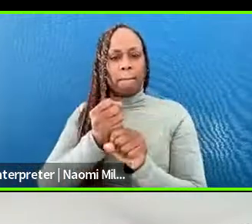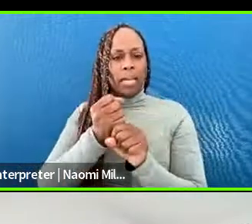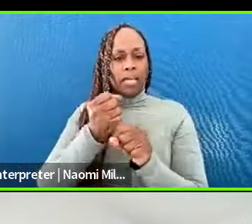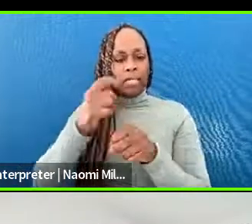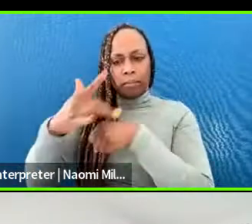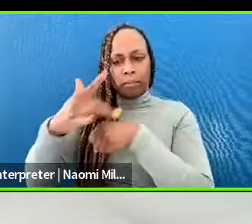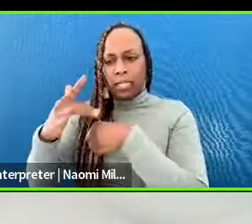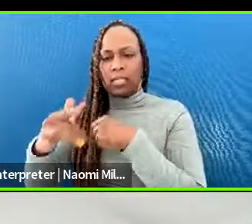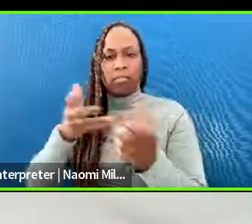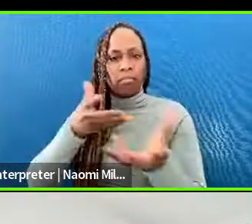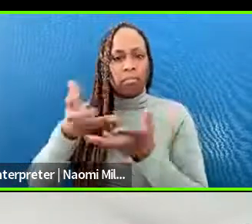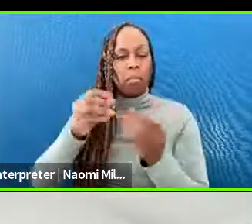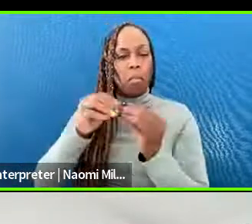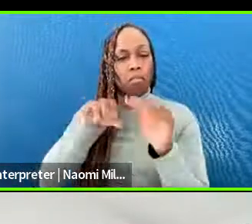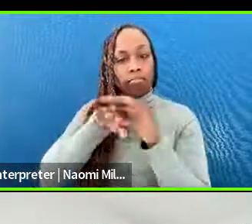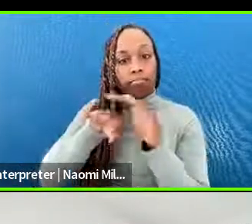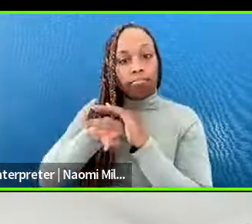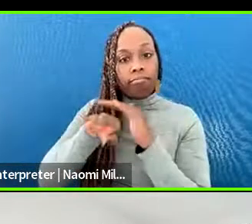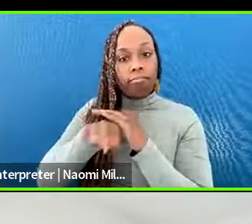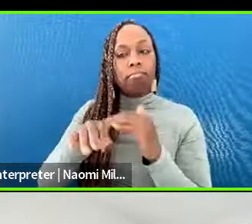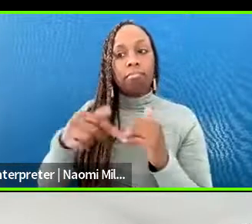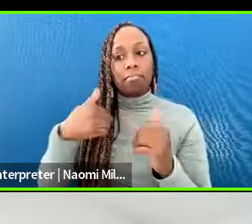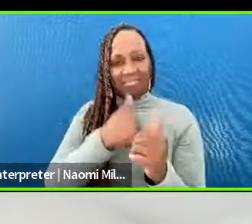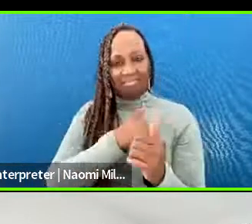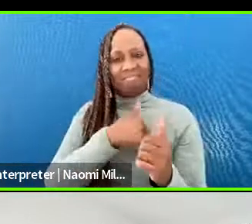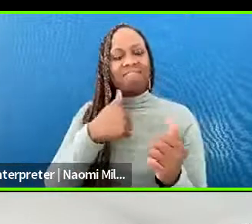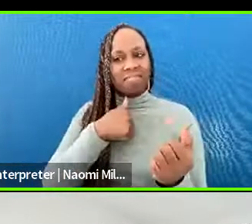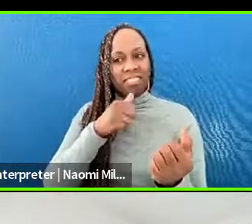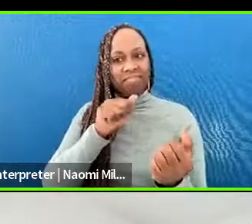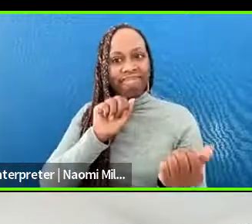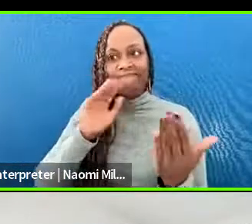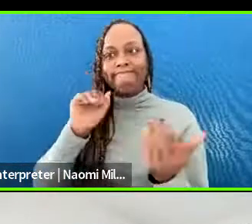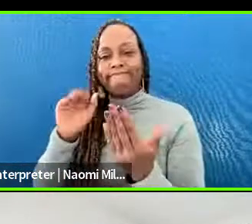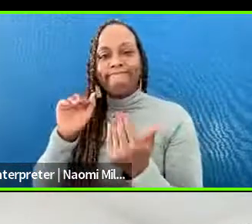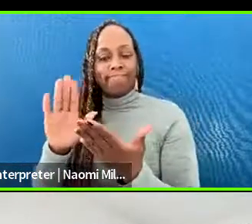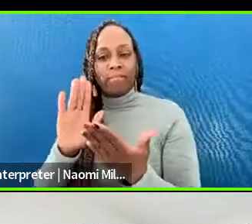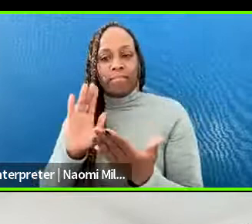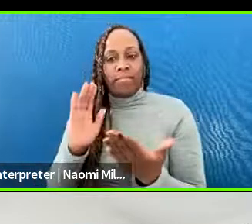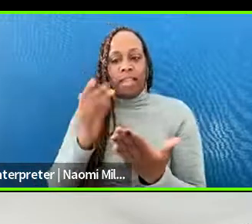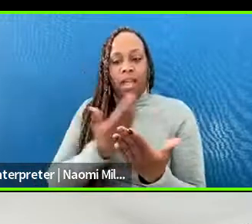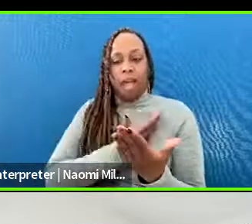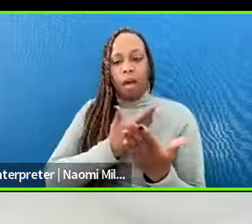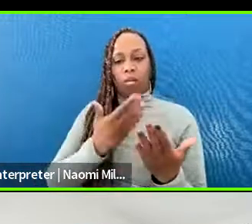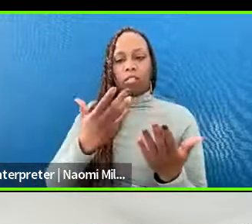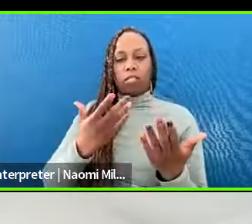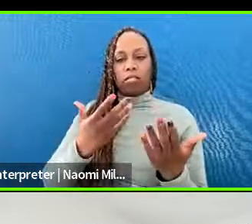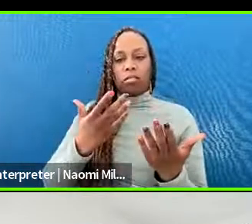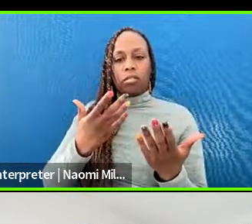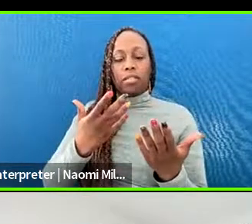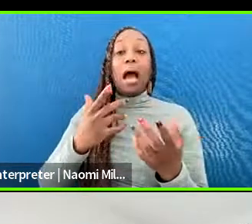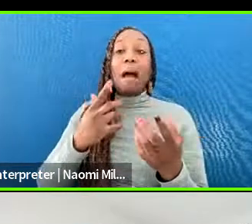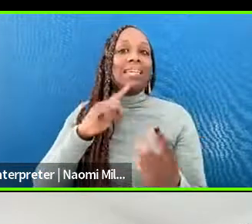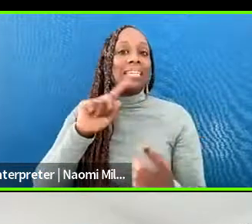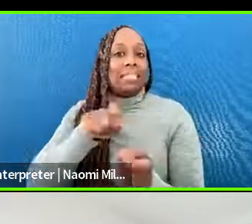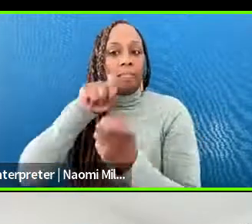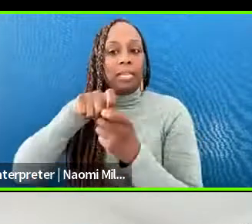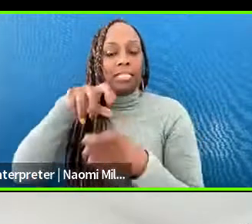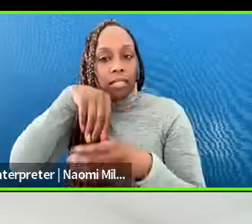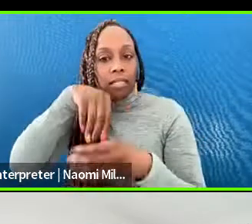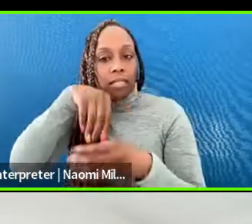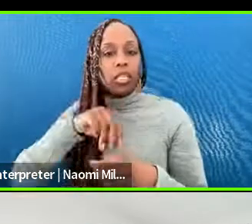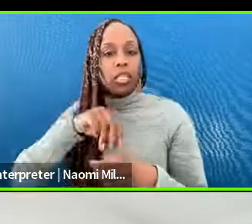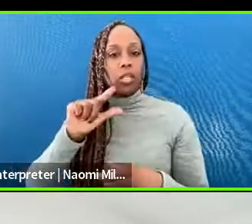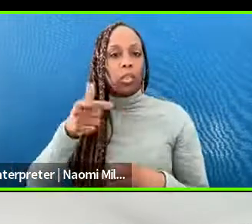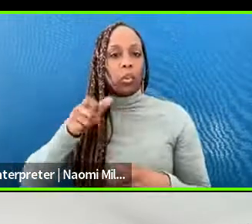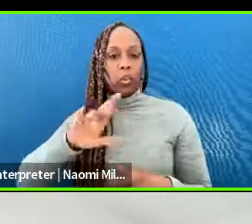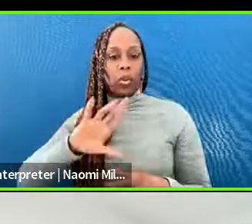more accessible. I think confronting our, particularly as in the queer and trans communities